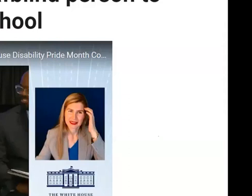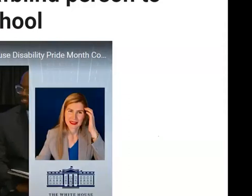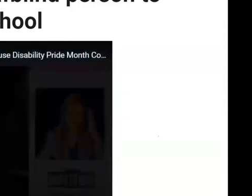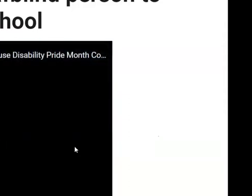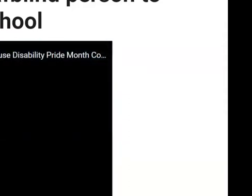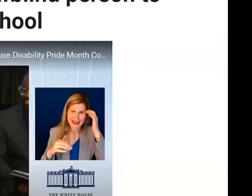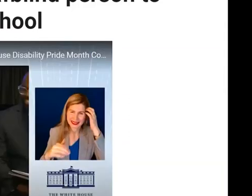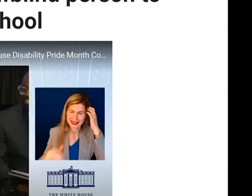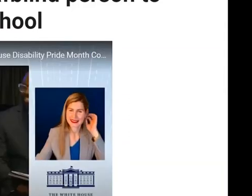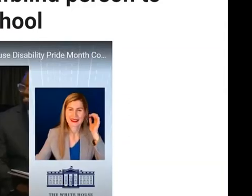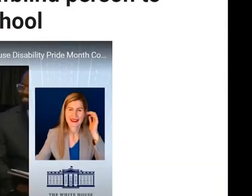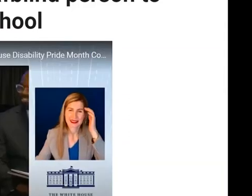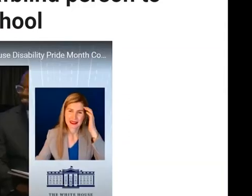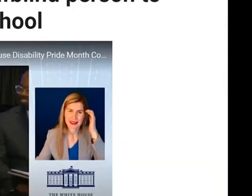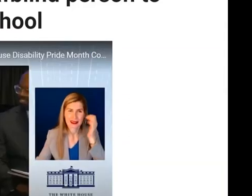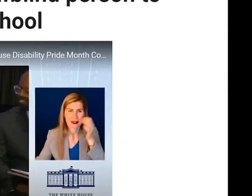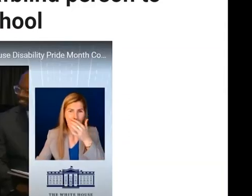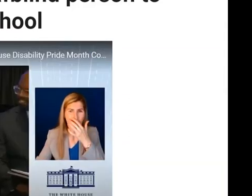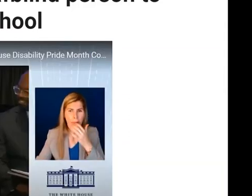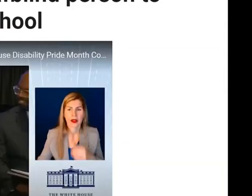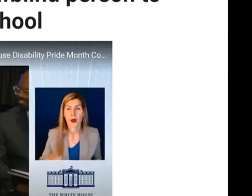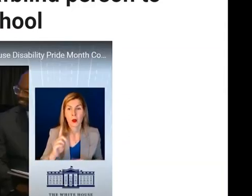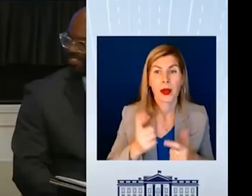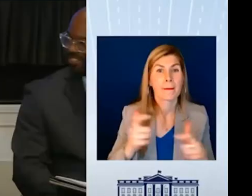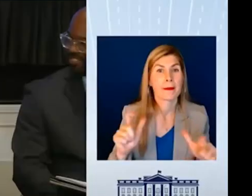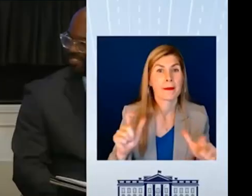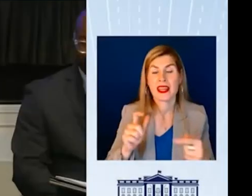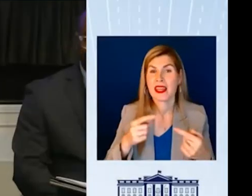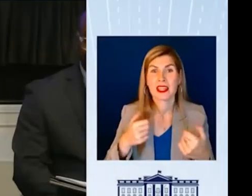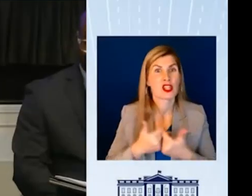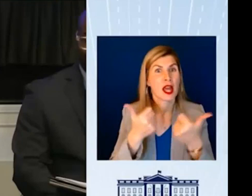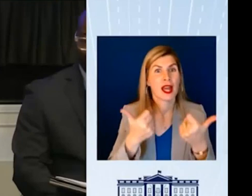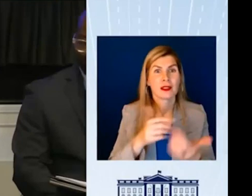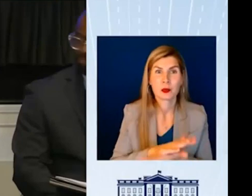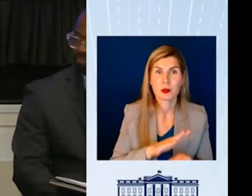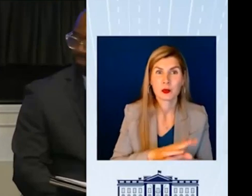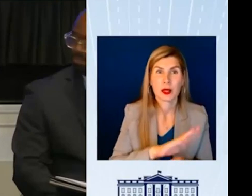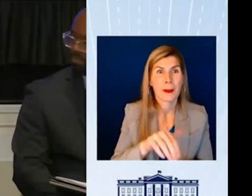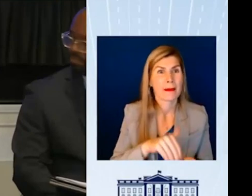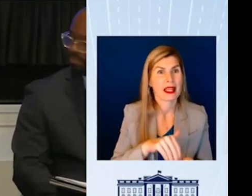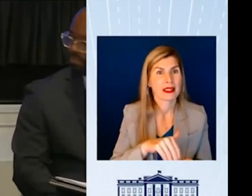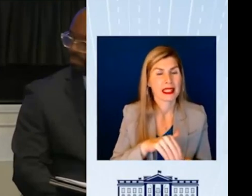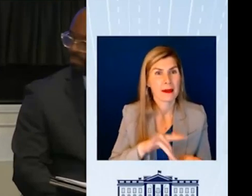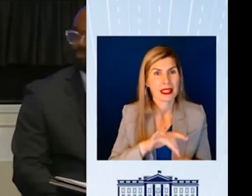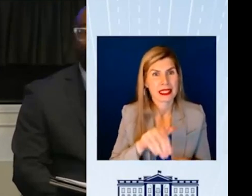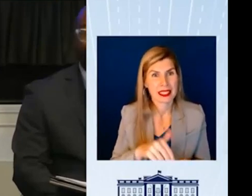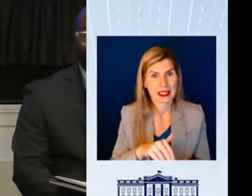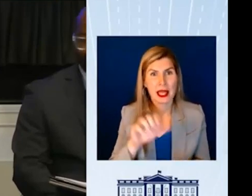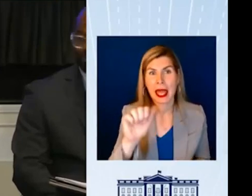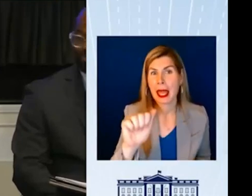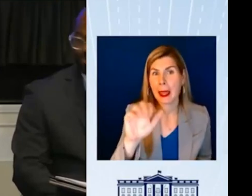clip. The biggest challenge in schools, medical centers, workplaces is ableism.